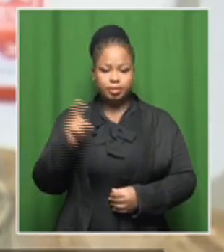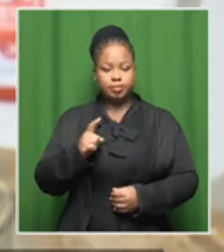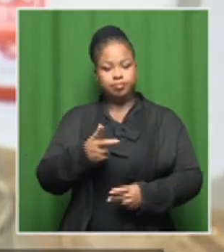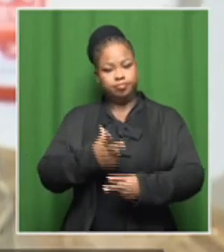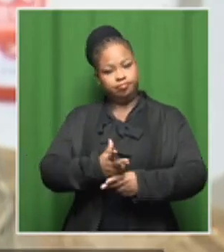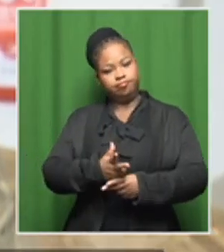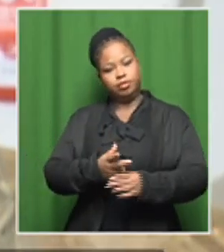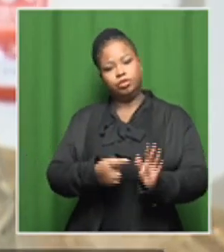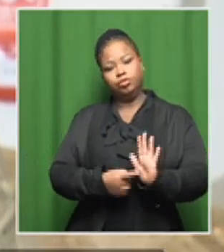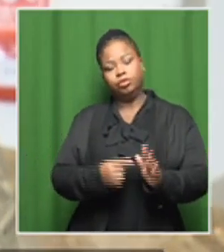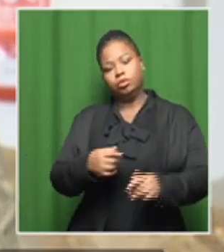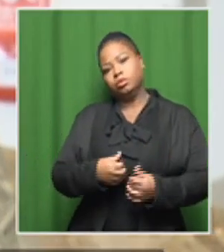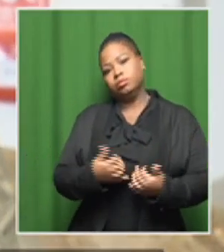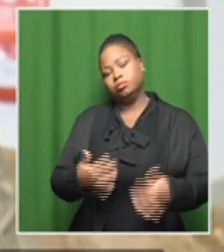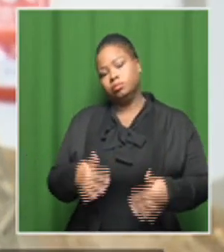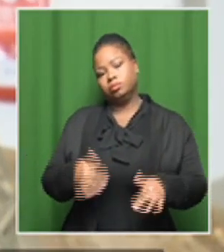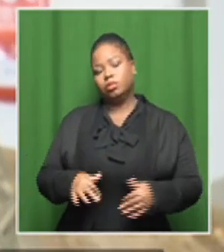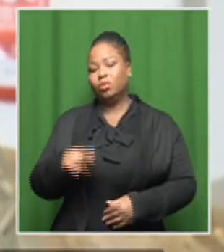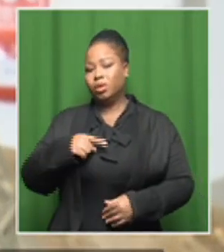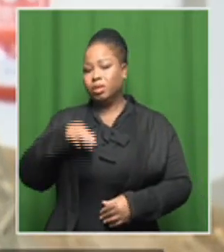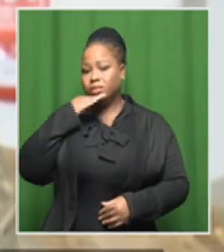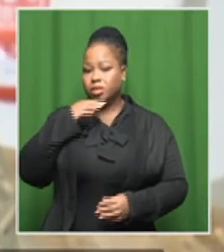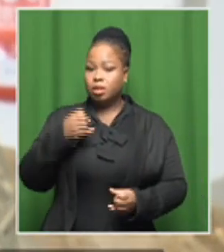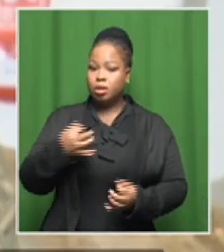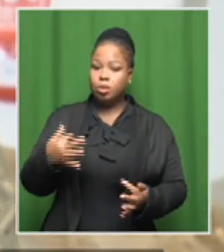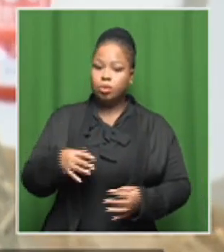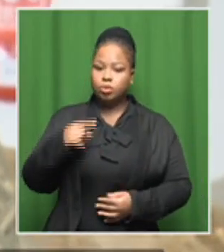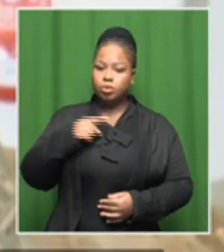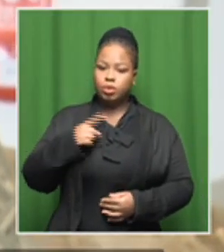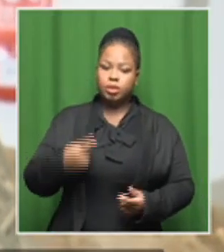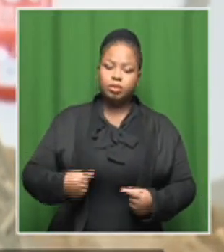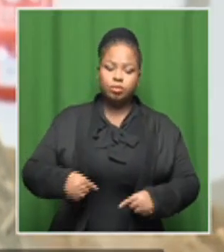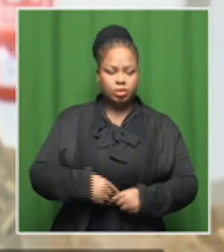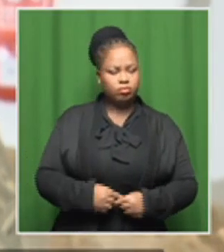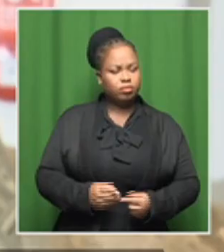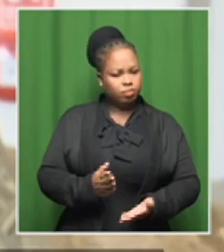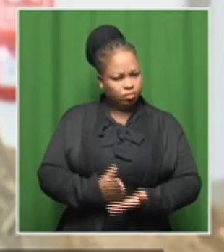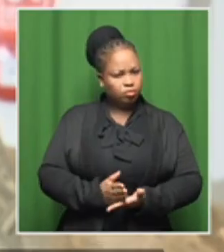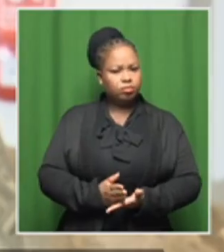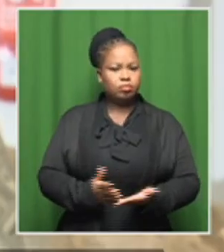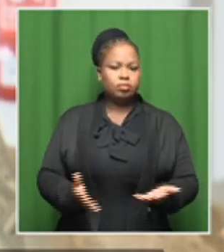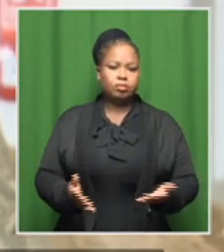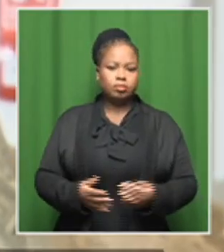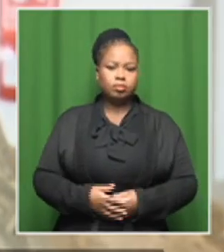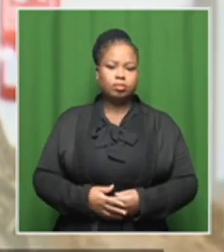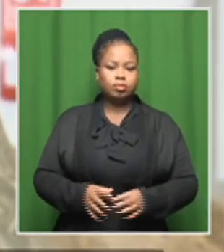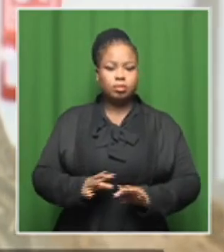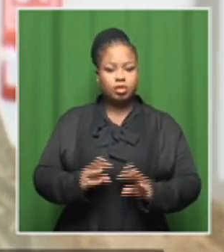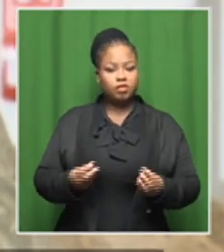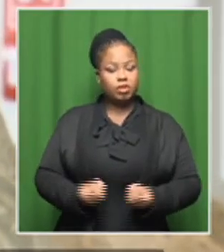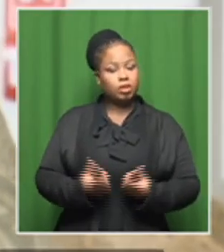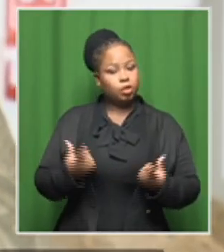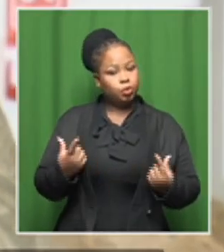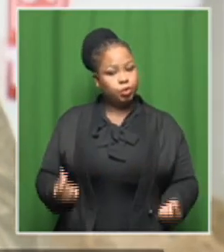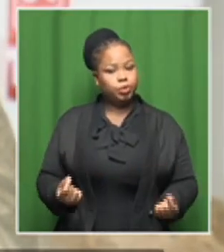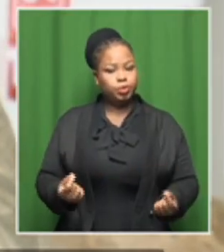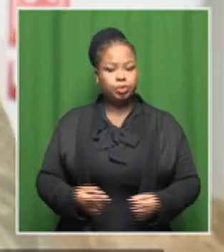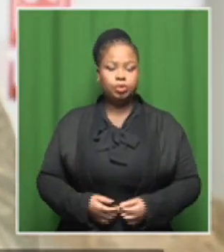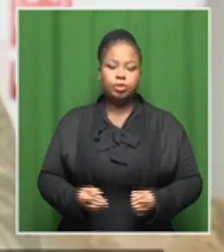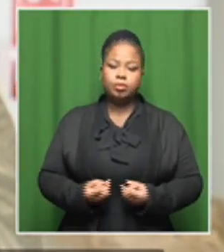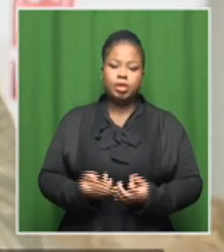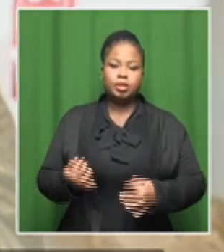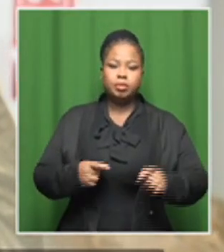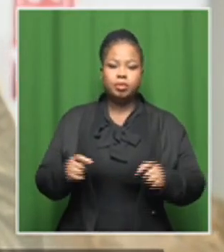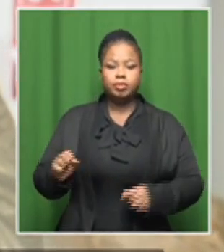this event. It means a lot to us because we are actually guaranteed that our efforts will reach millions of